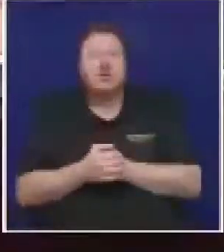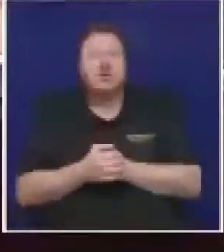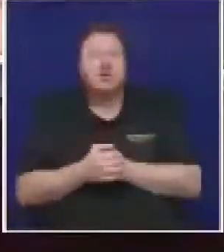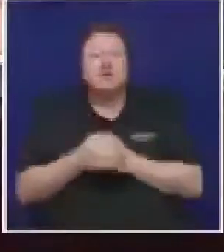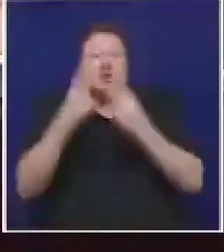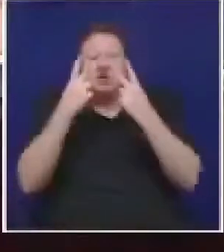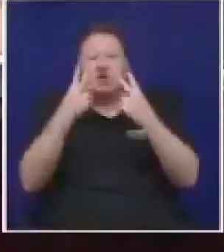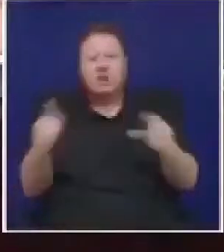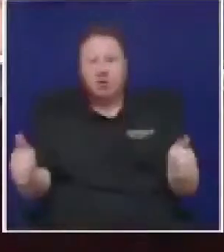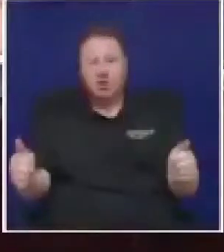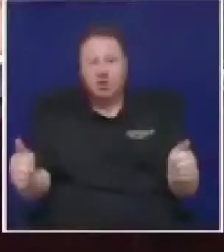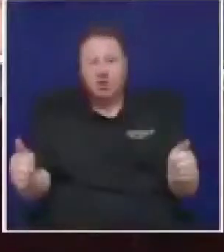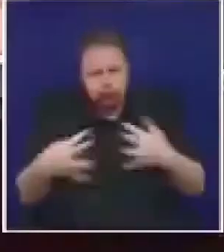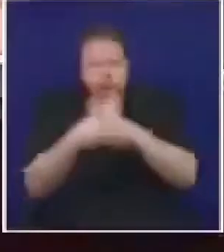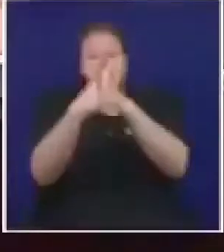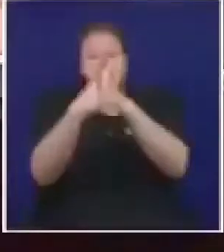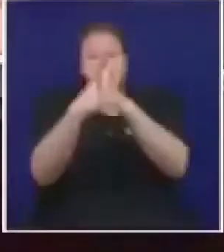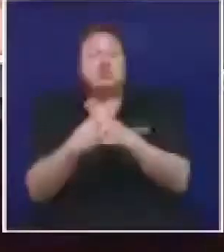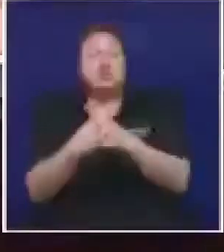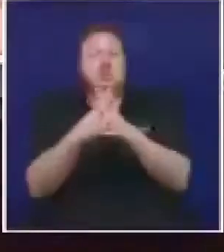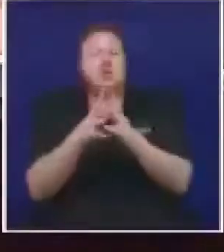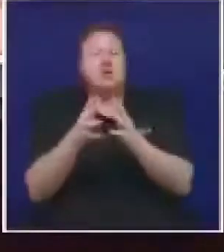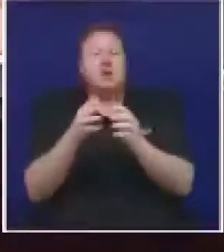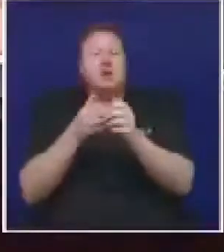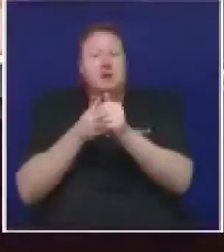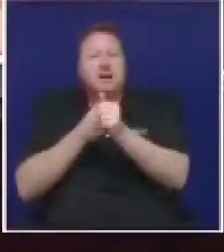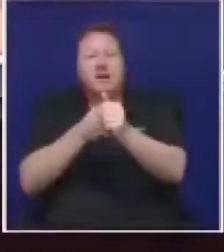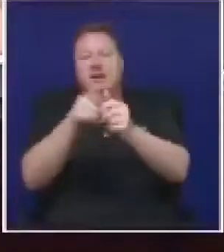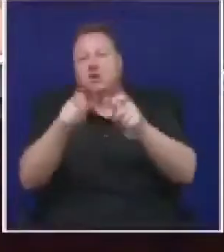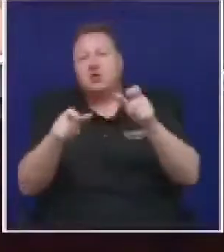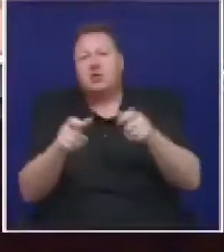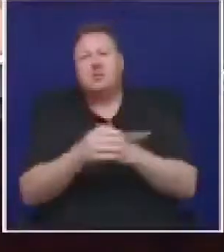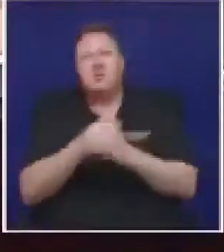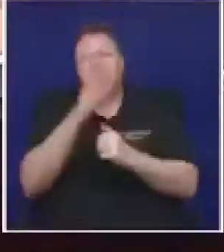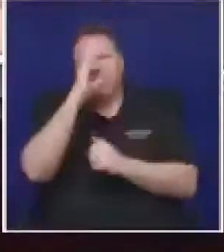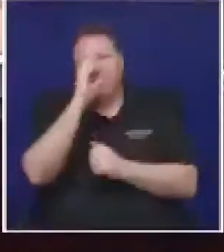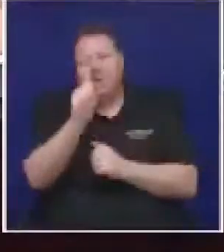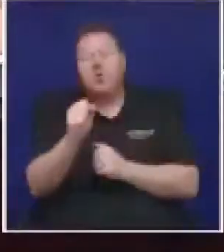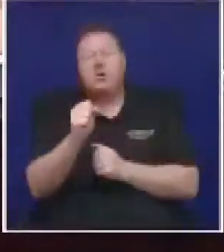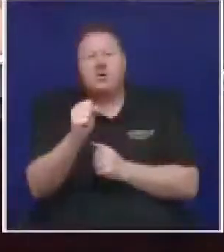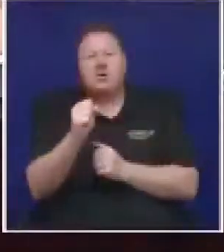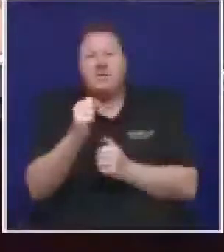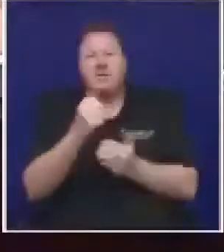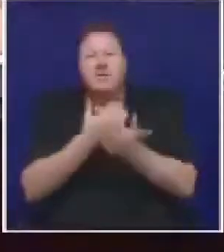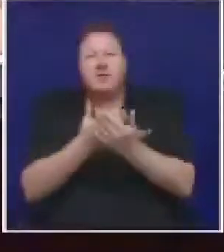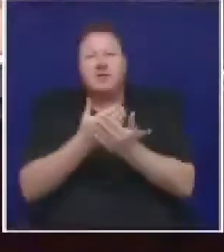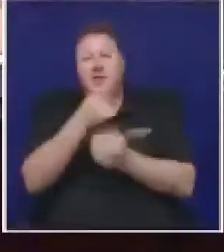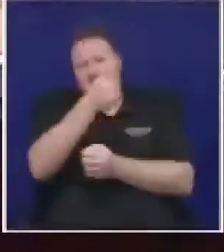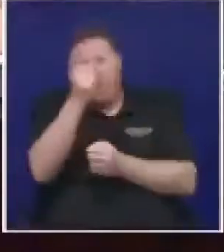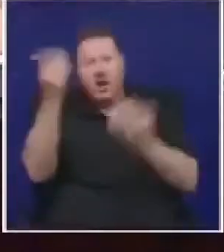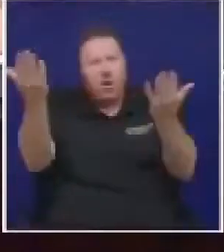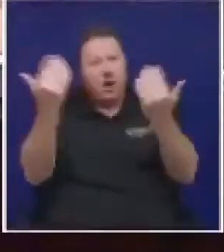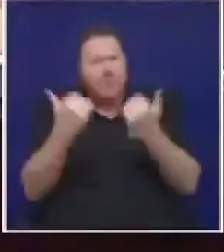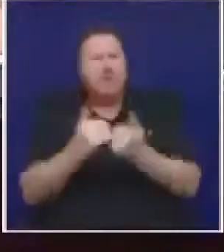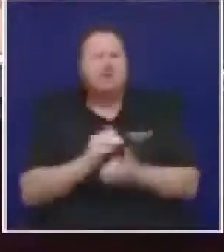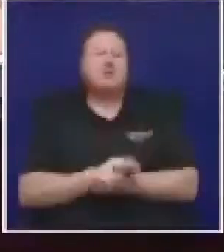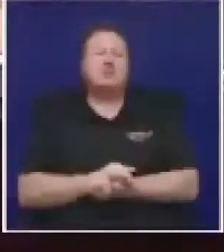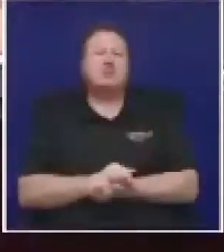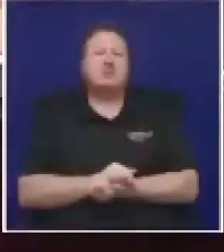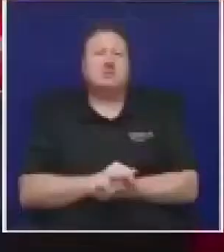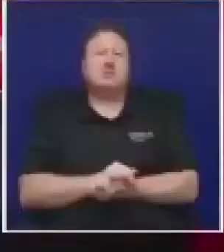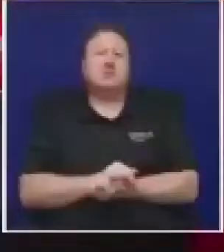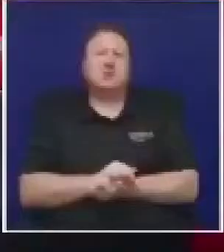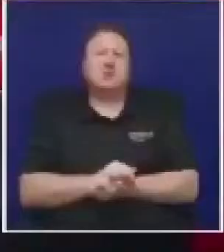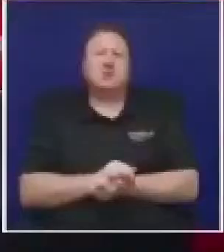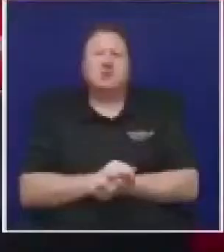a united leadership that is focused, and therefore they are coming. It's